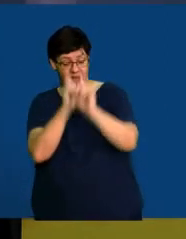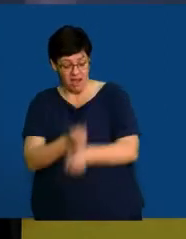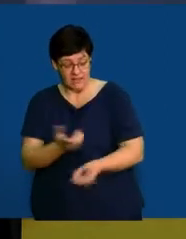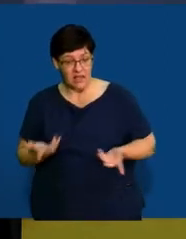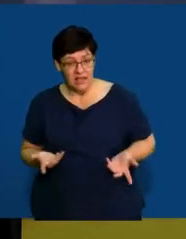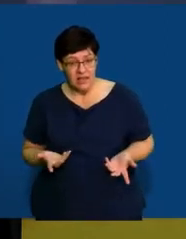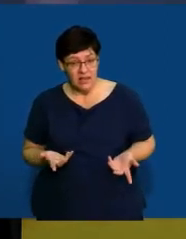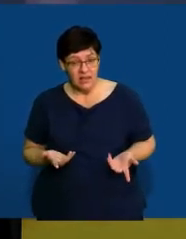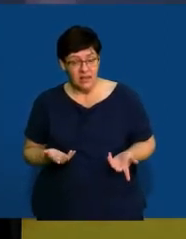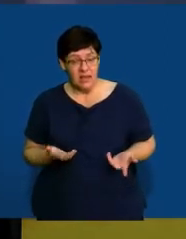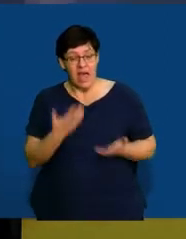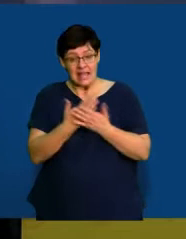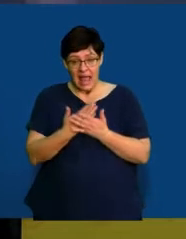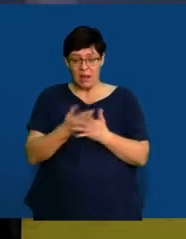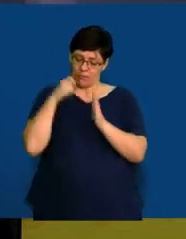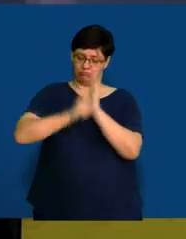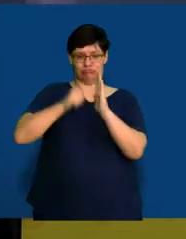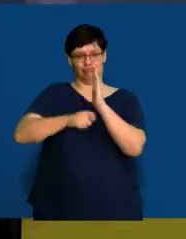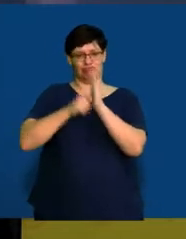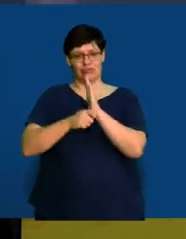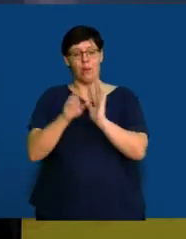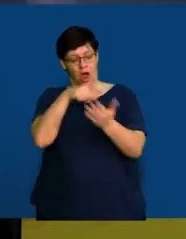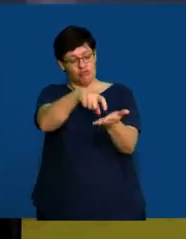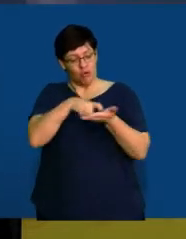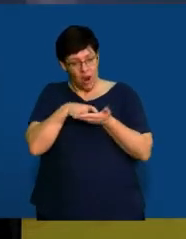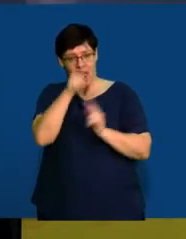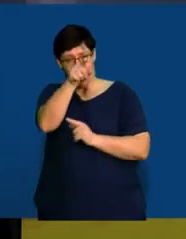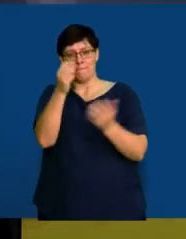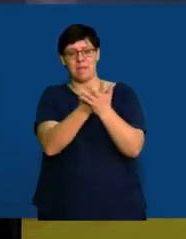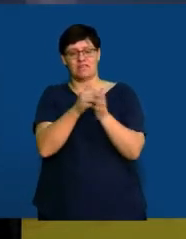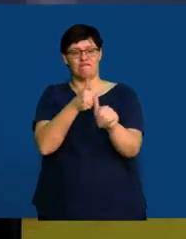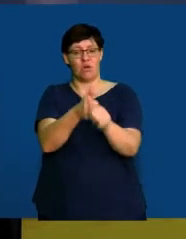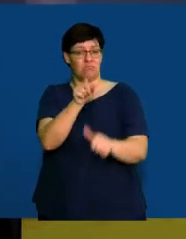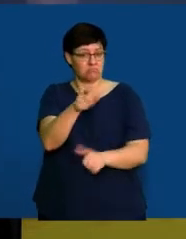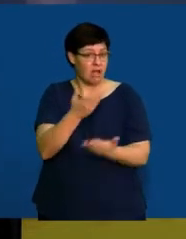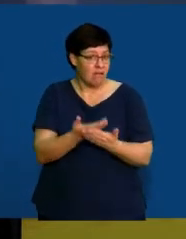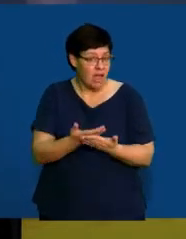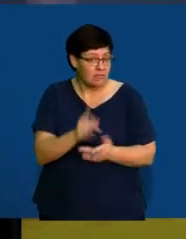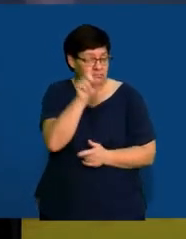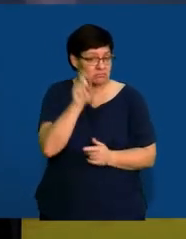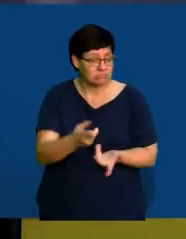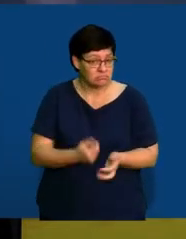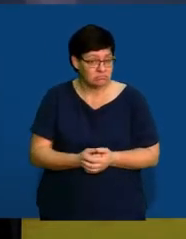Will you be able to respond to the requirements of that question? 5 minutes